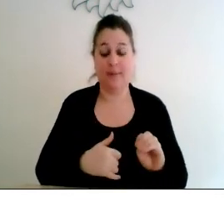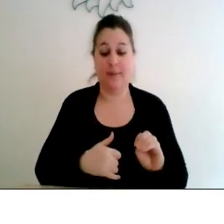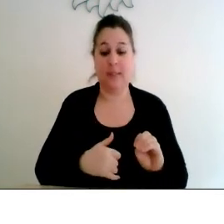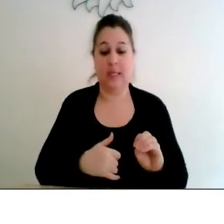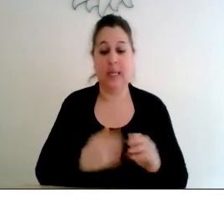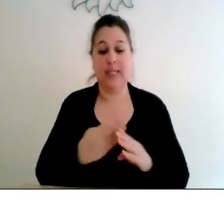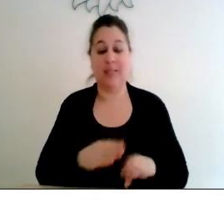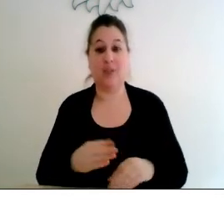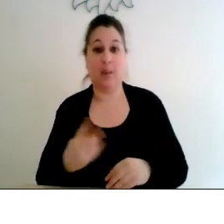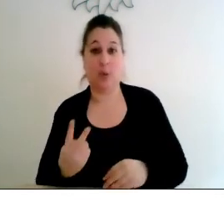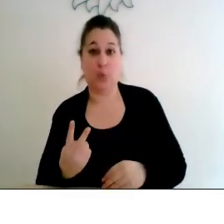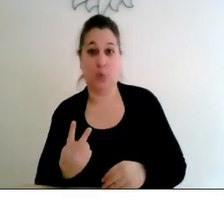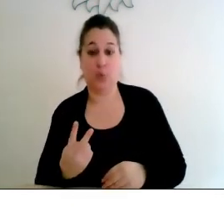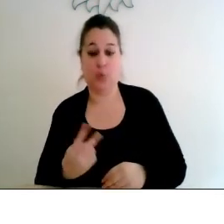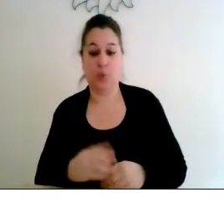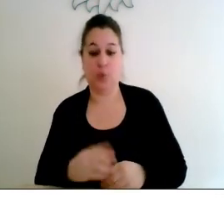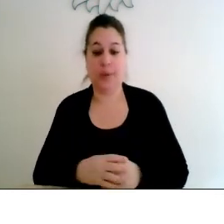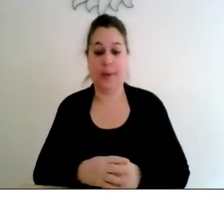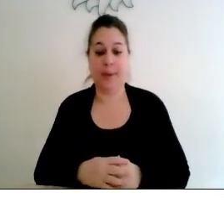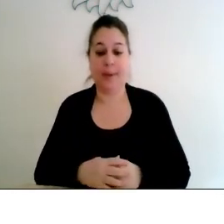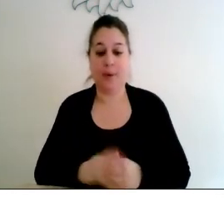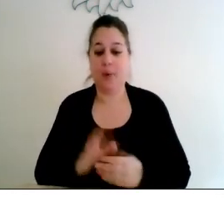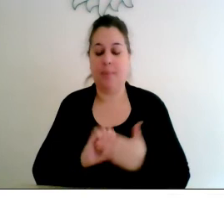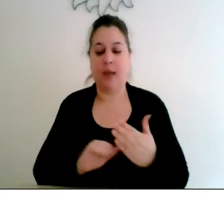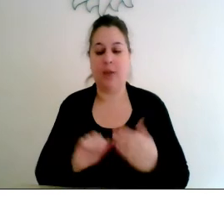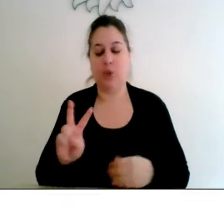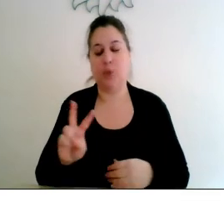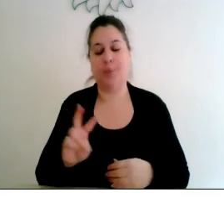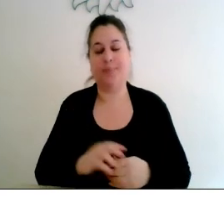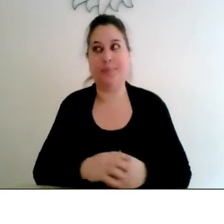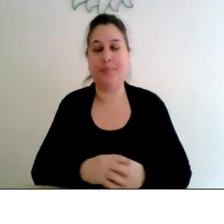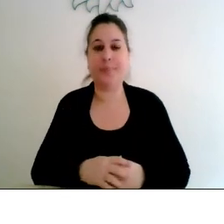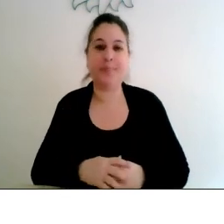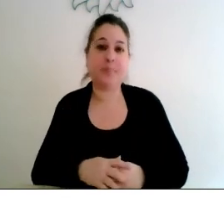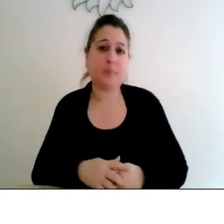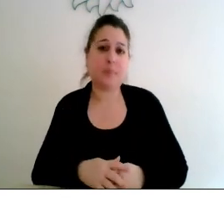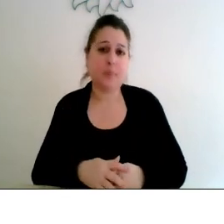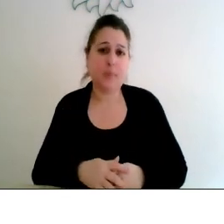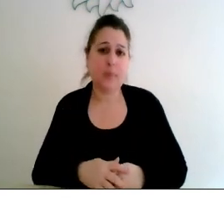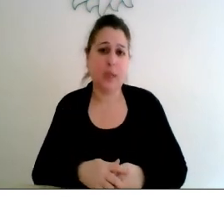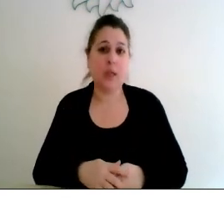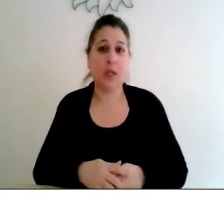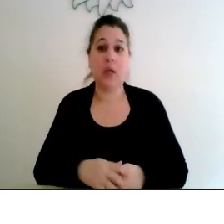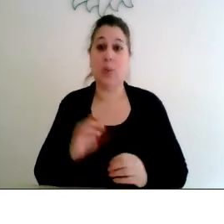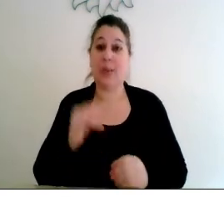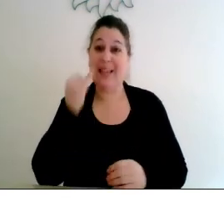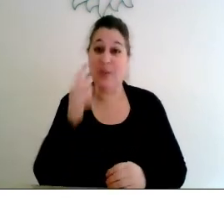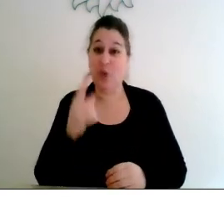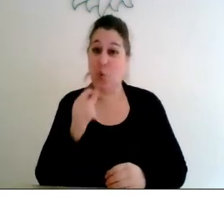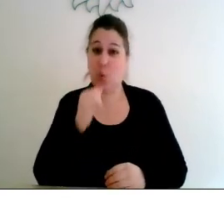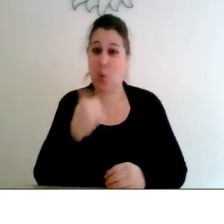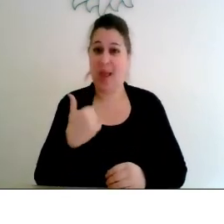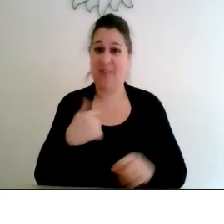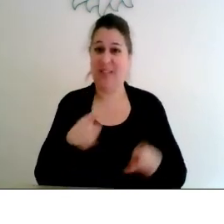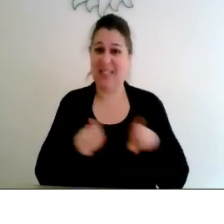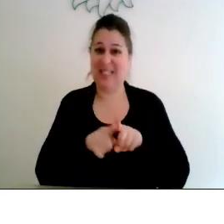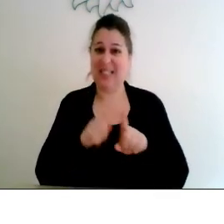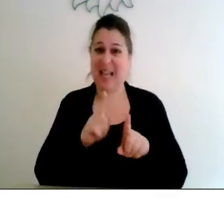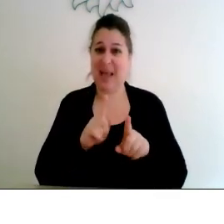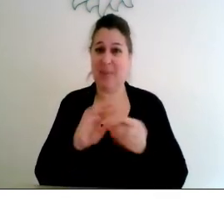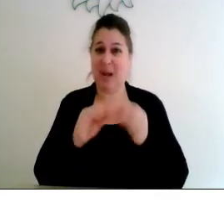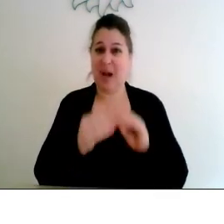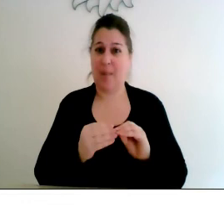in this section. Maybe you did 4 times 25 and got 100. Just try keeping that in mind. Left to